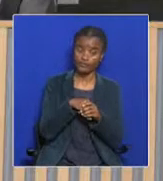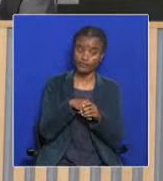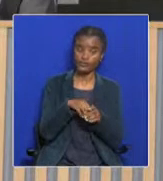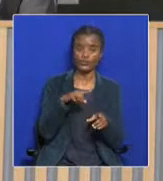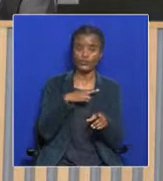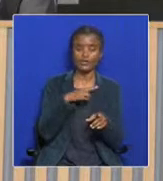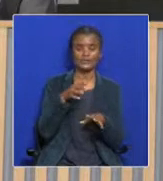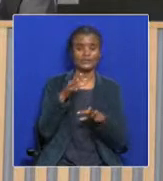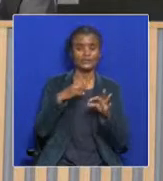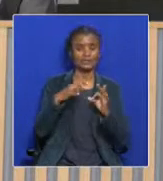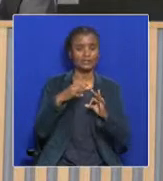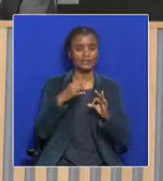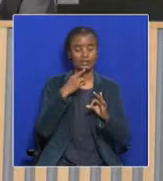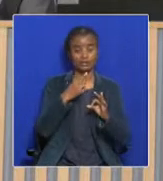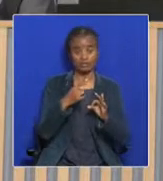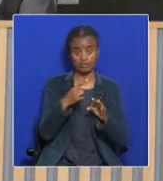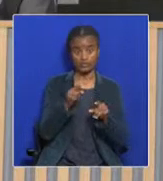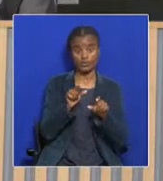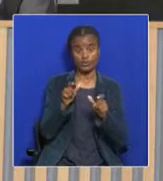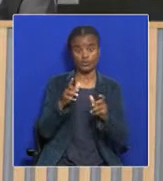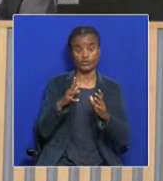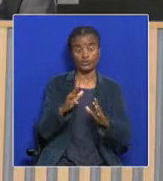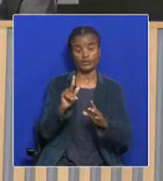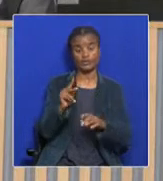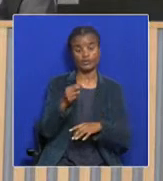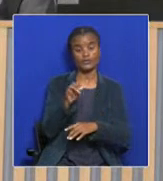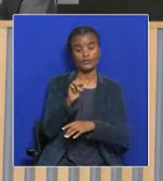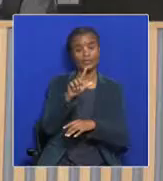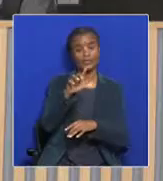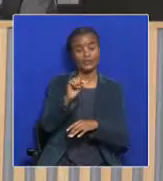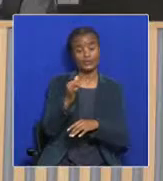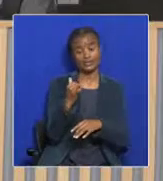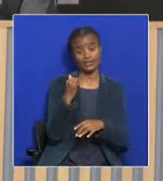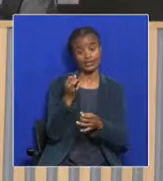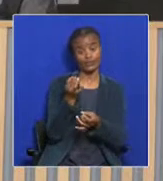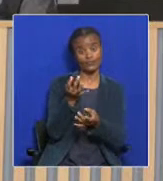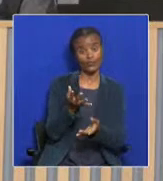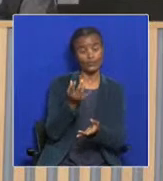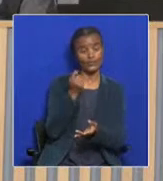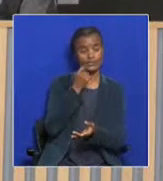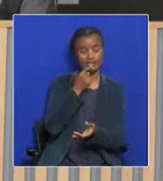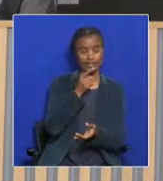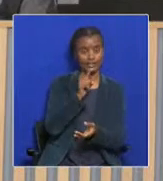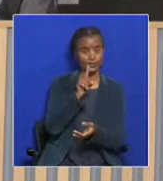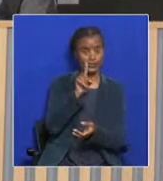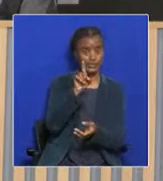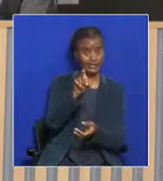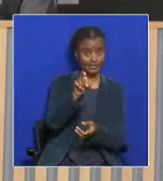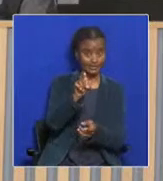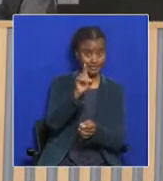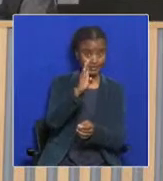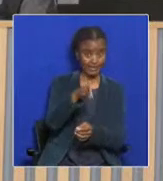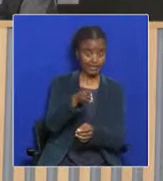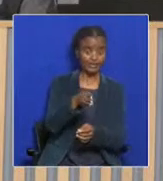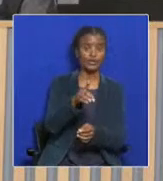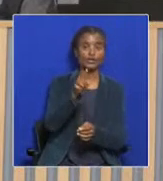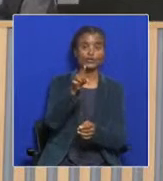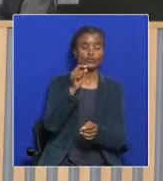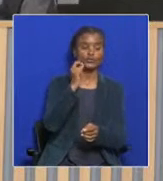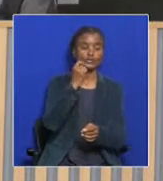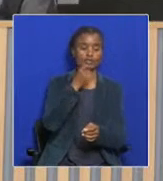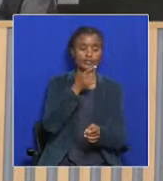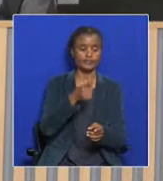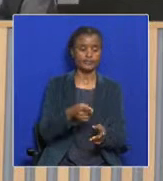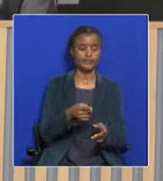told Commissioner Khumalo yesterday, in response to a direct question, why would you come out of leave to deal